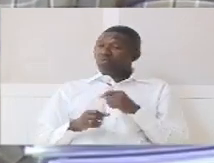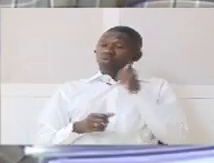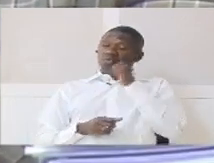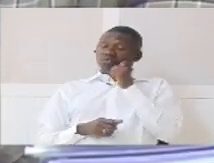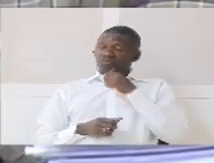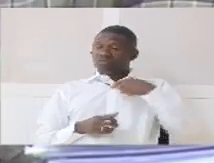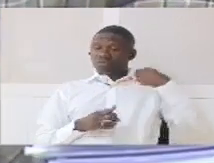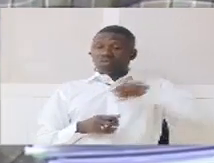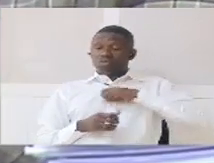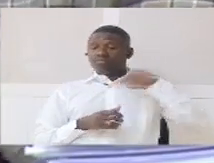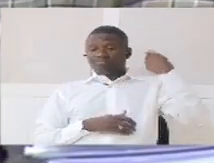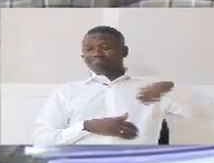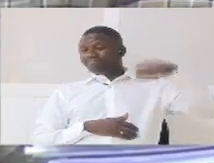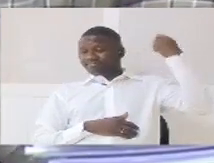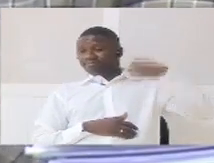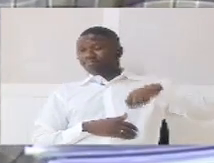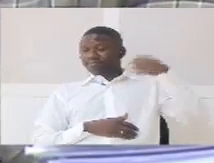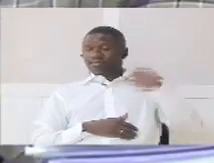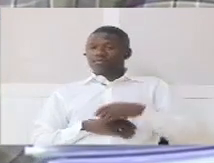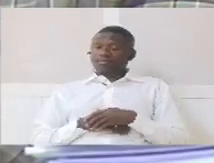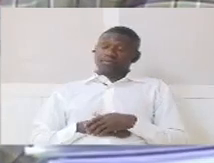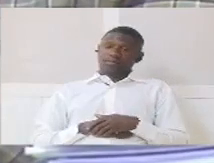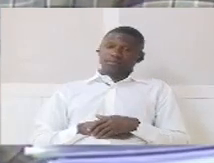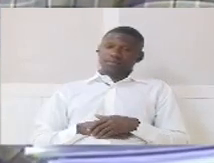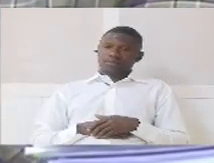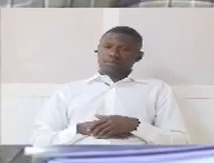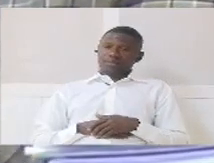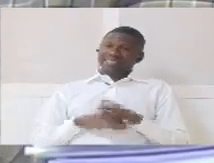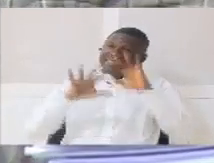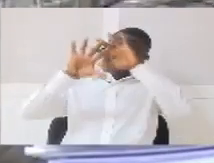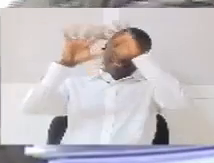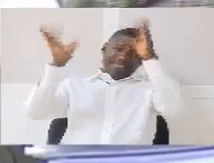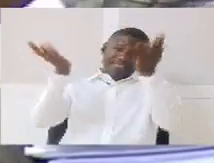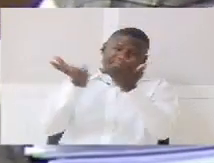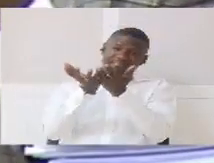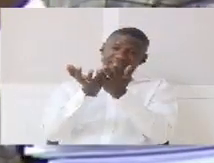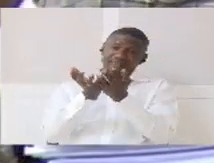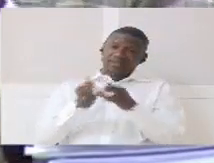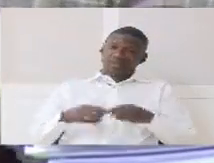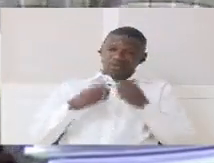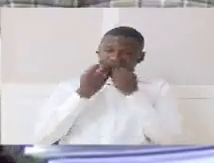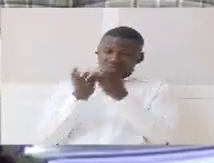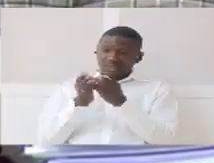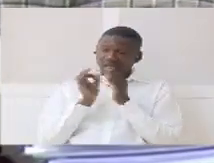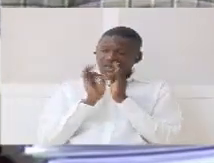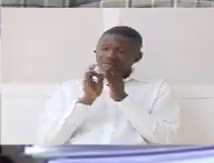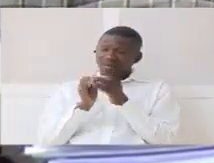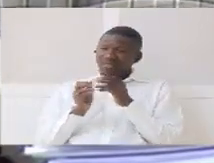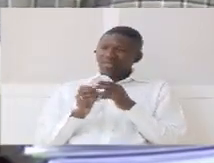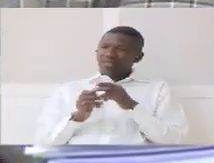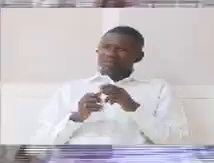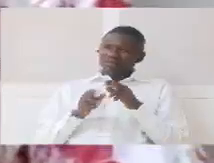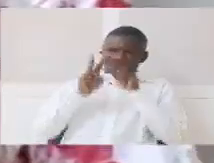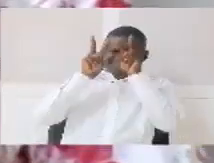in a nutshell, yes. Would you say that the physical conditions of the prison are fit for purpose or they are